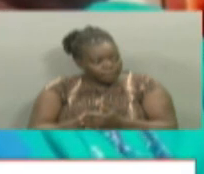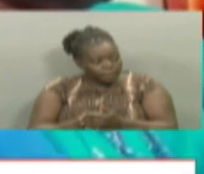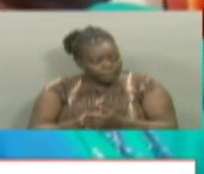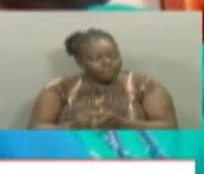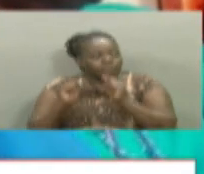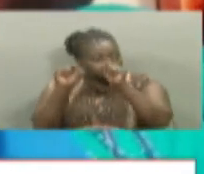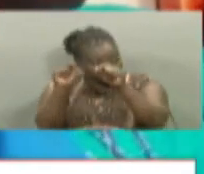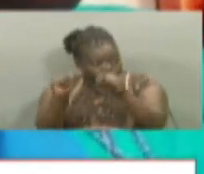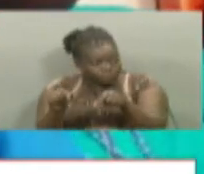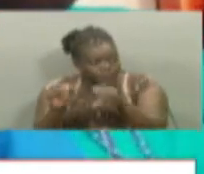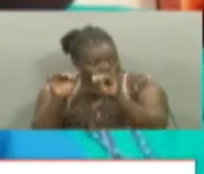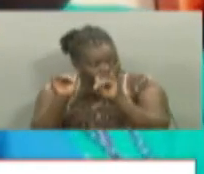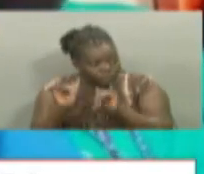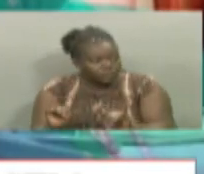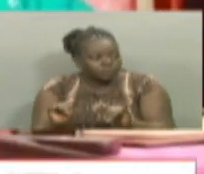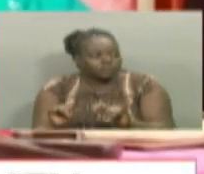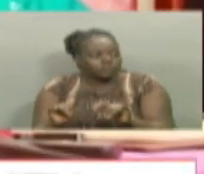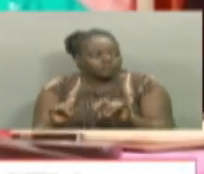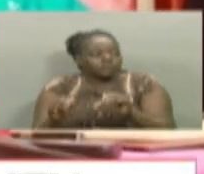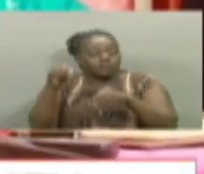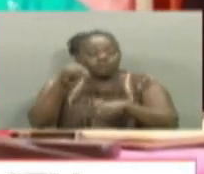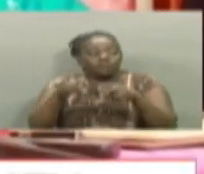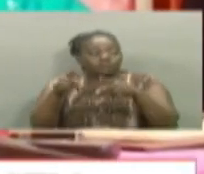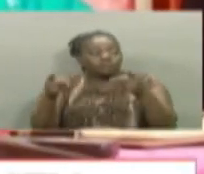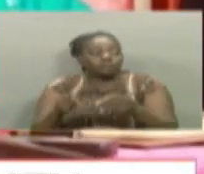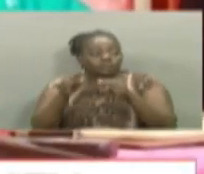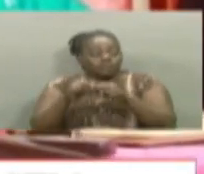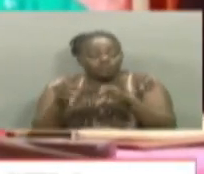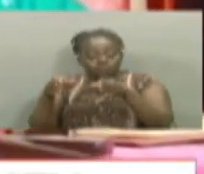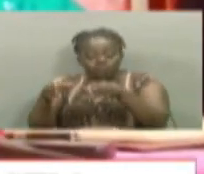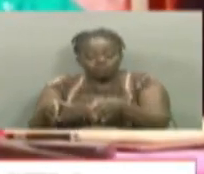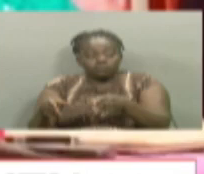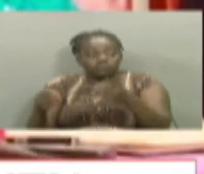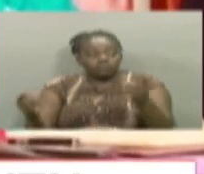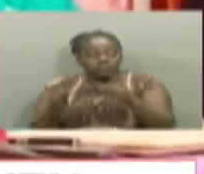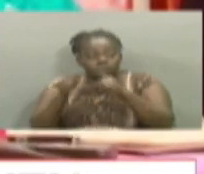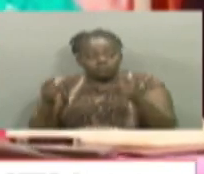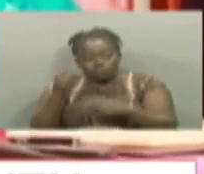come and stage at the polling station. Bagami nti bakutula ngebibiina ebivuganya